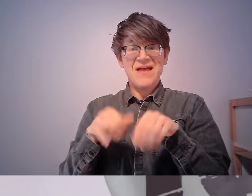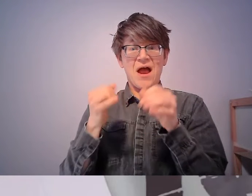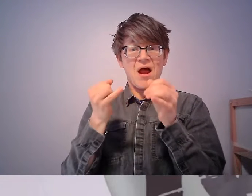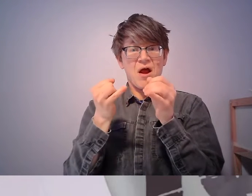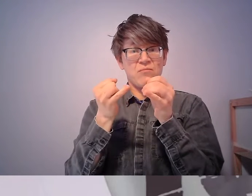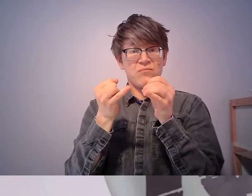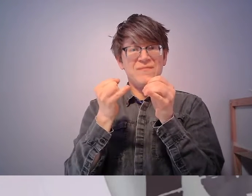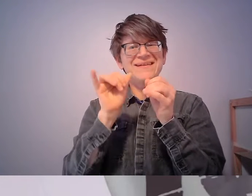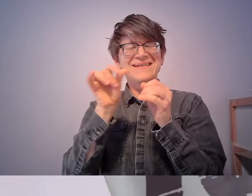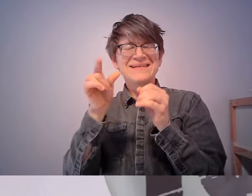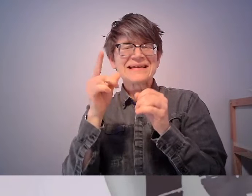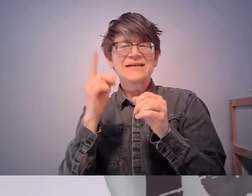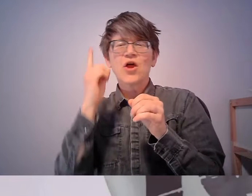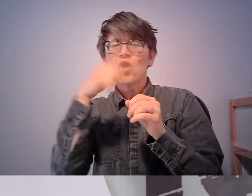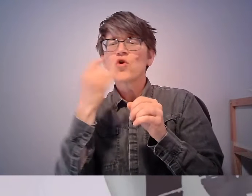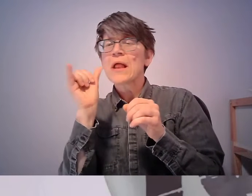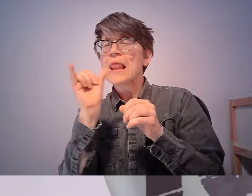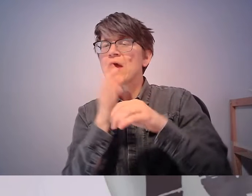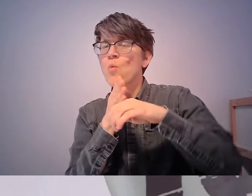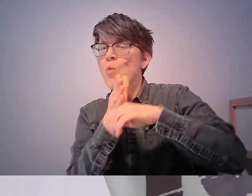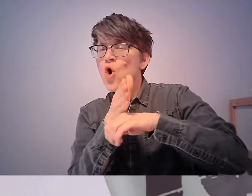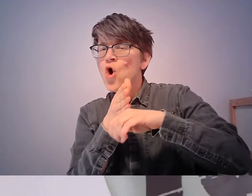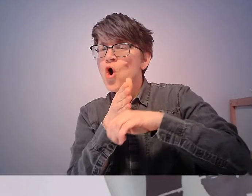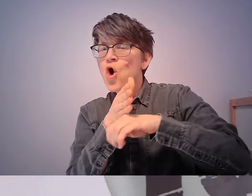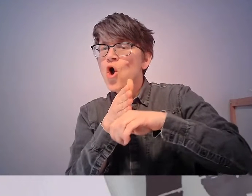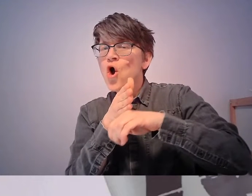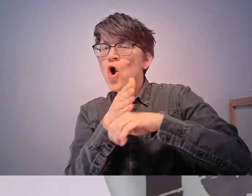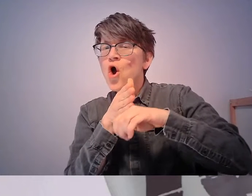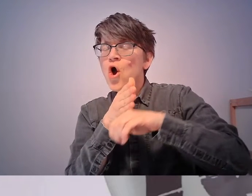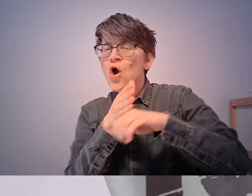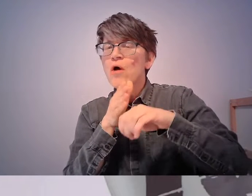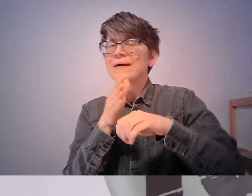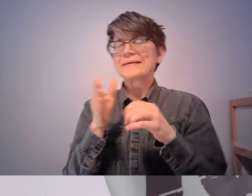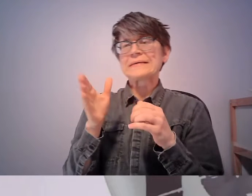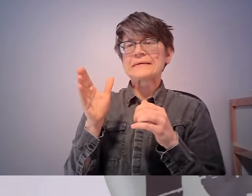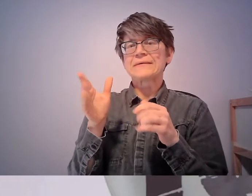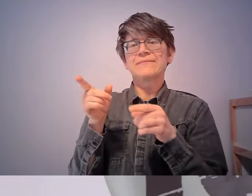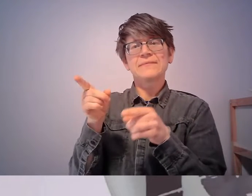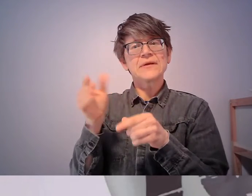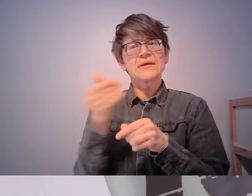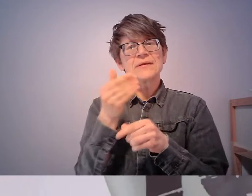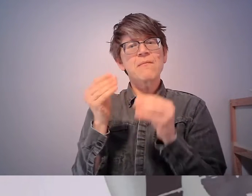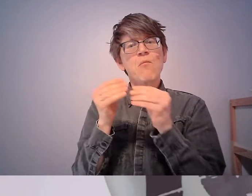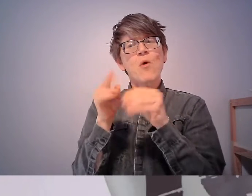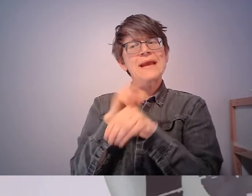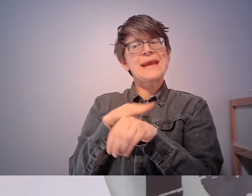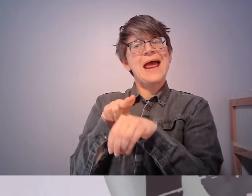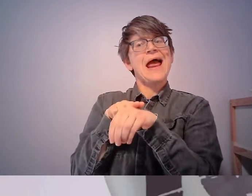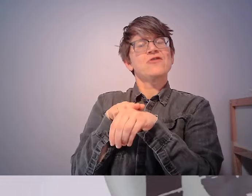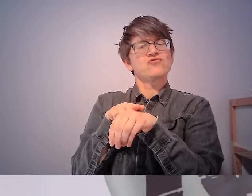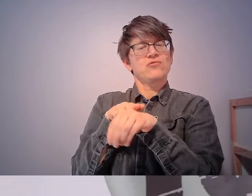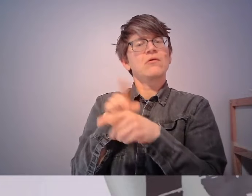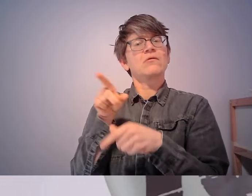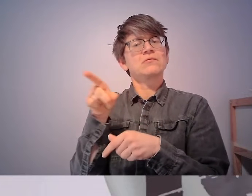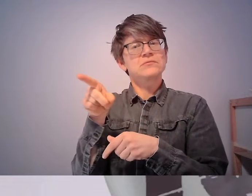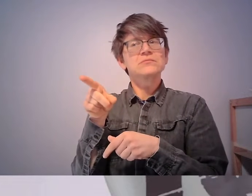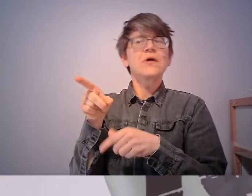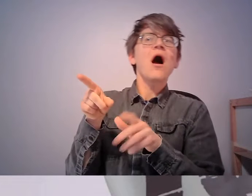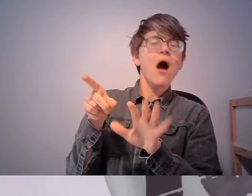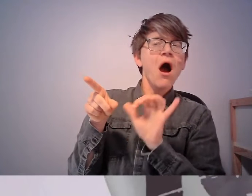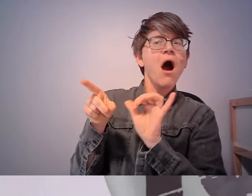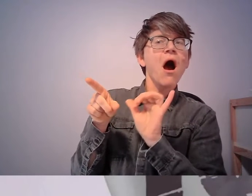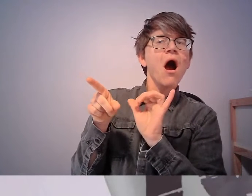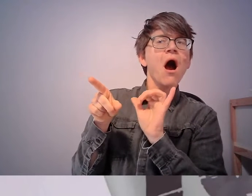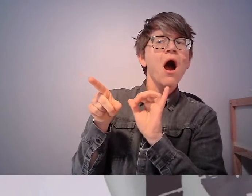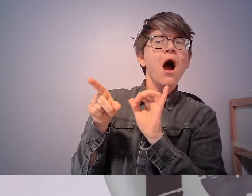woody texture also suggest that the chips are more natural. The logo stands out because of its size,